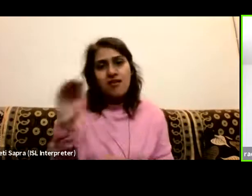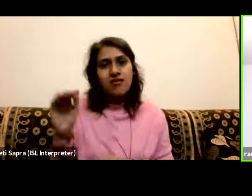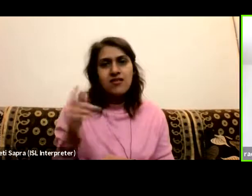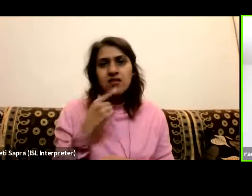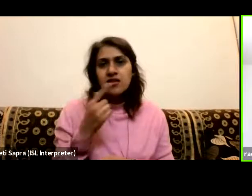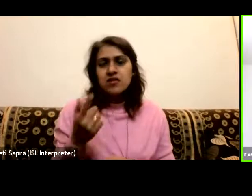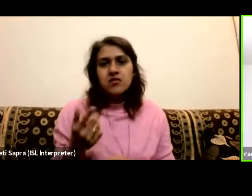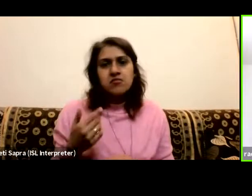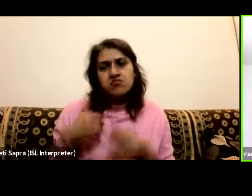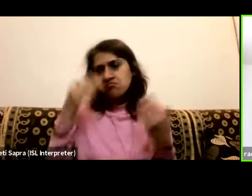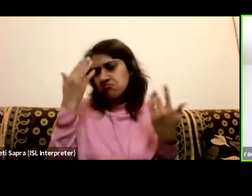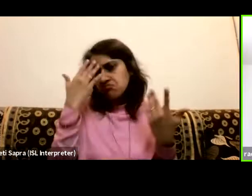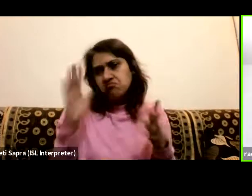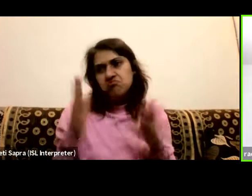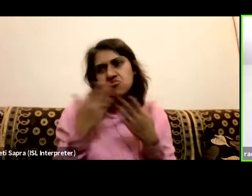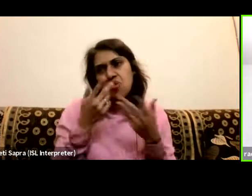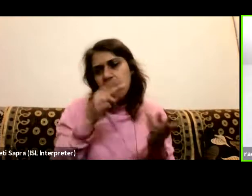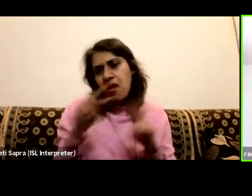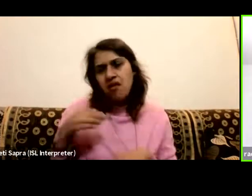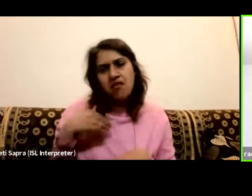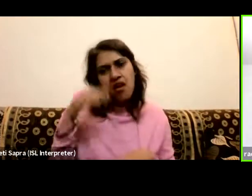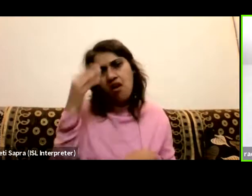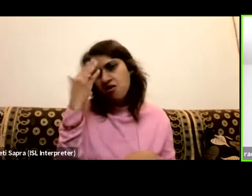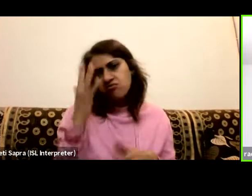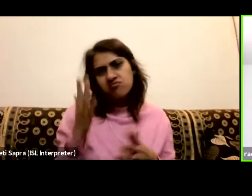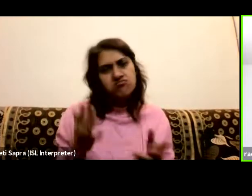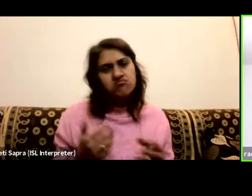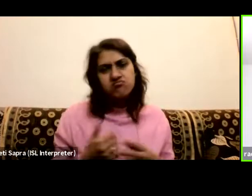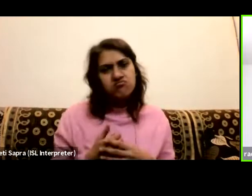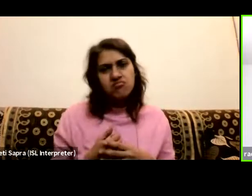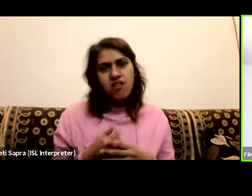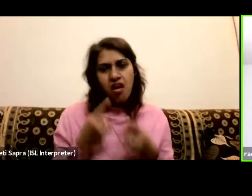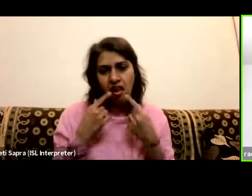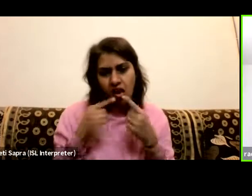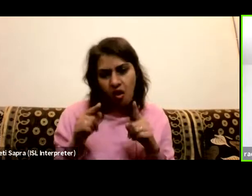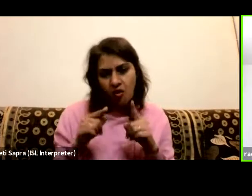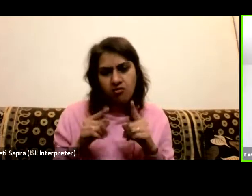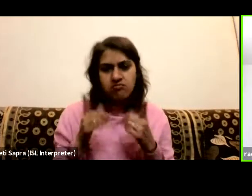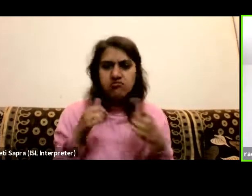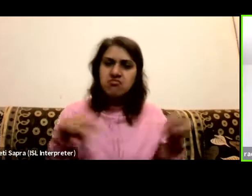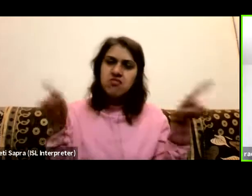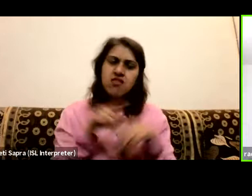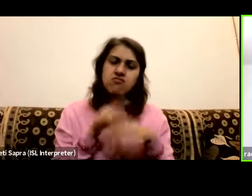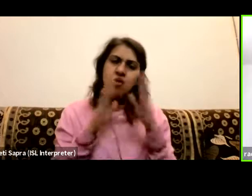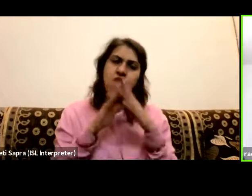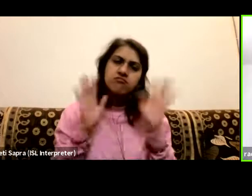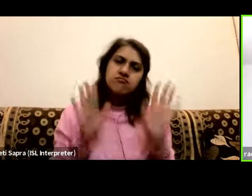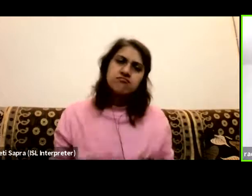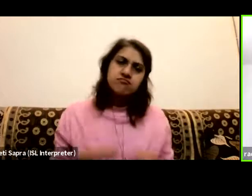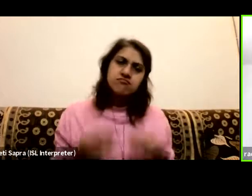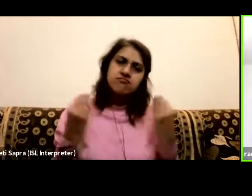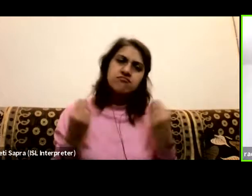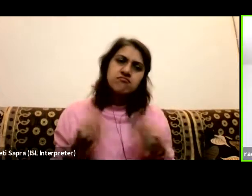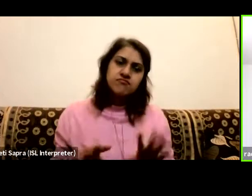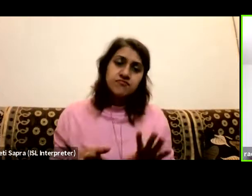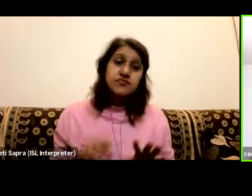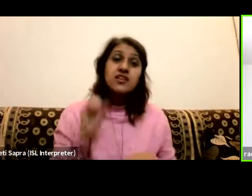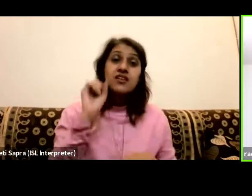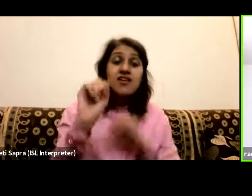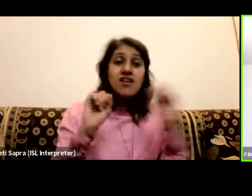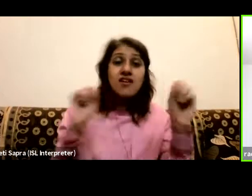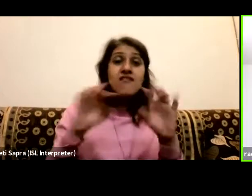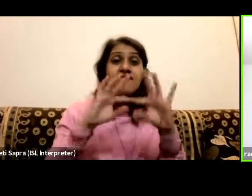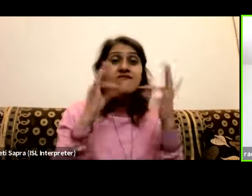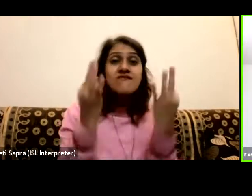sure that they would get back to school. And why is that? Because these were families which